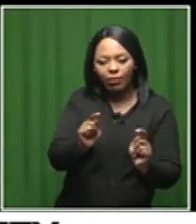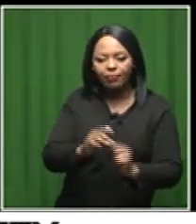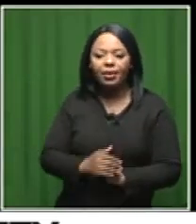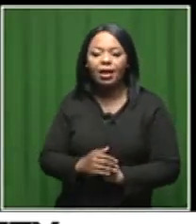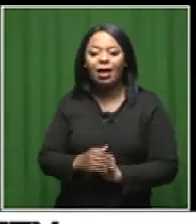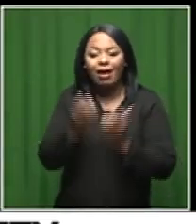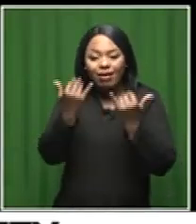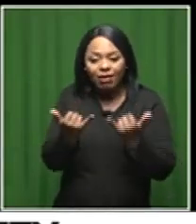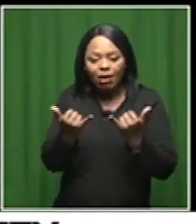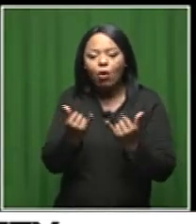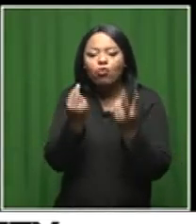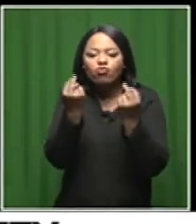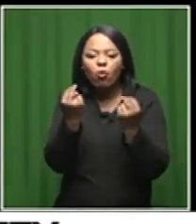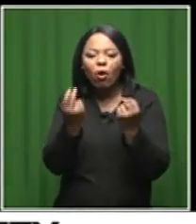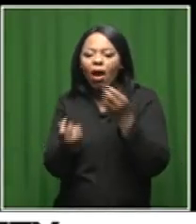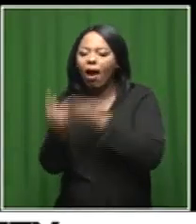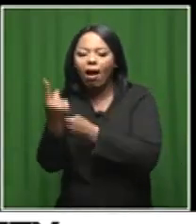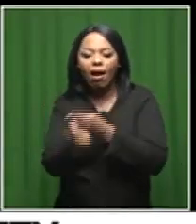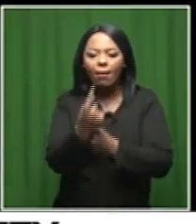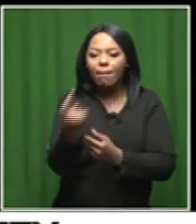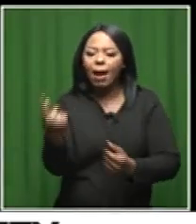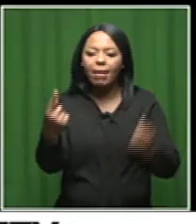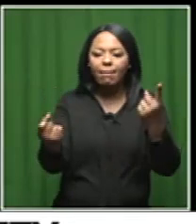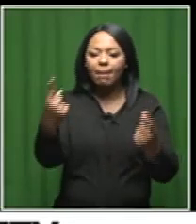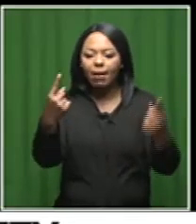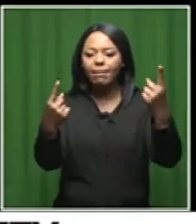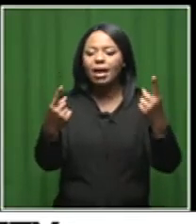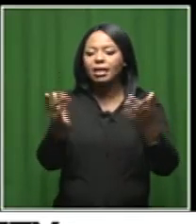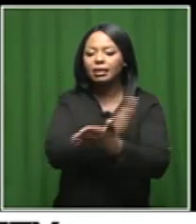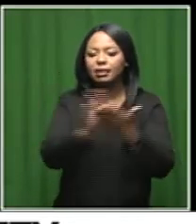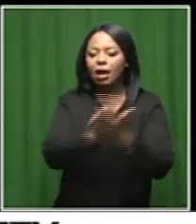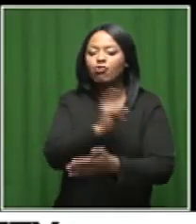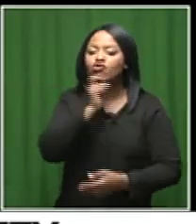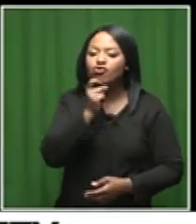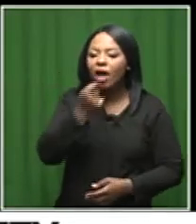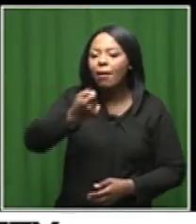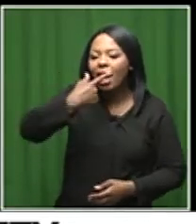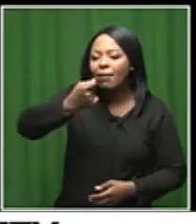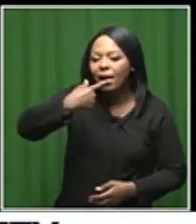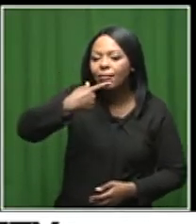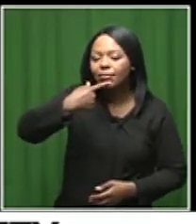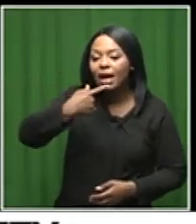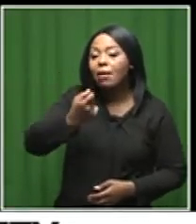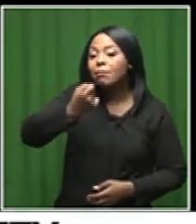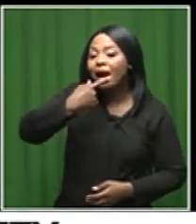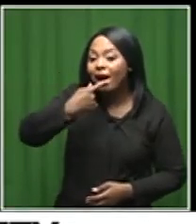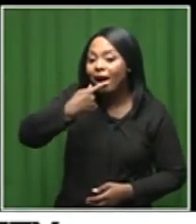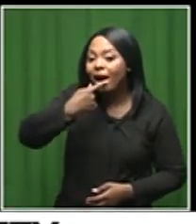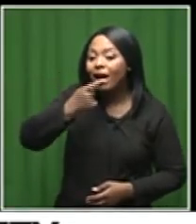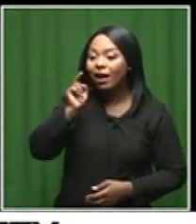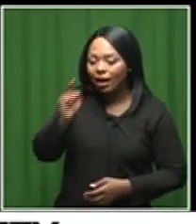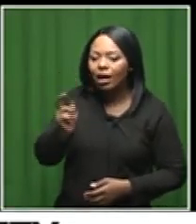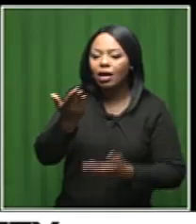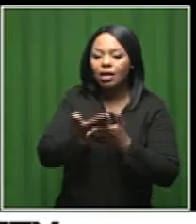malignancy, where the mutation is, and now there is a tablet that is able to correct this